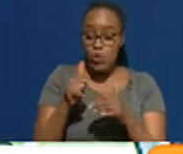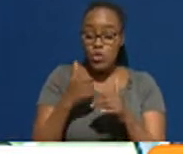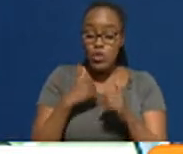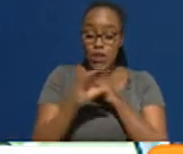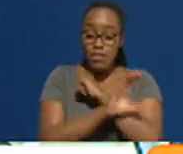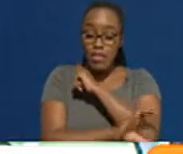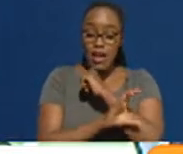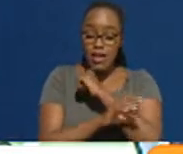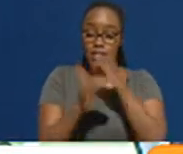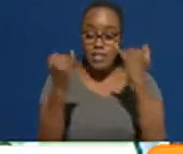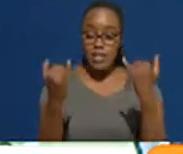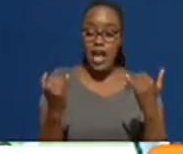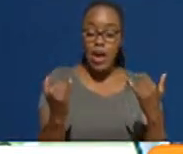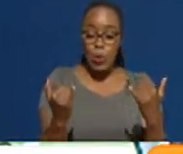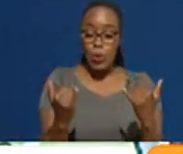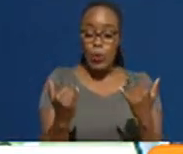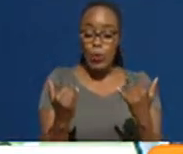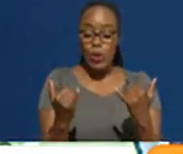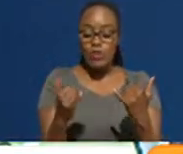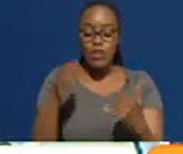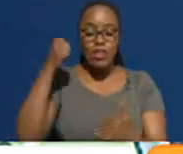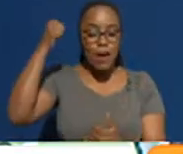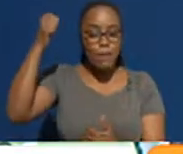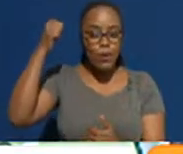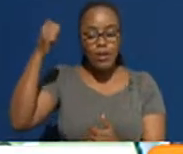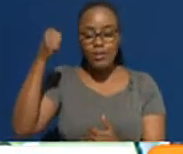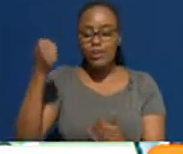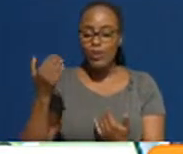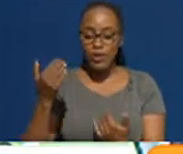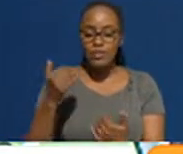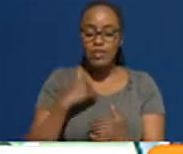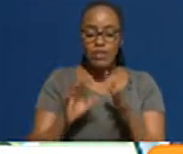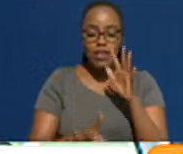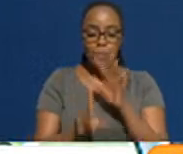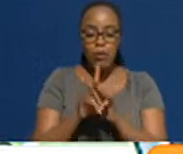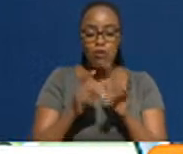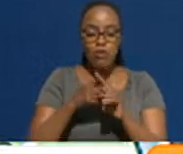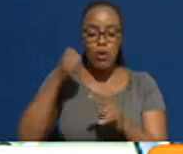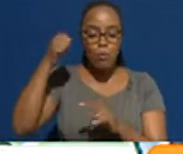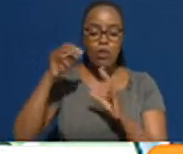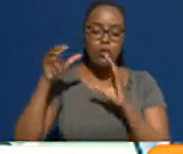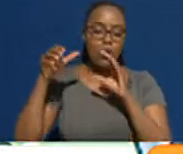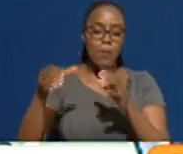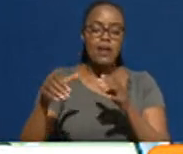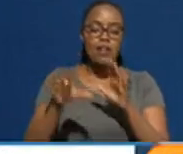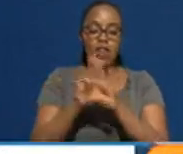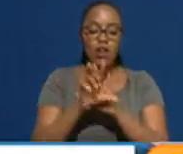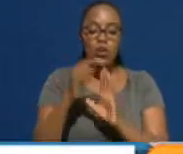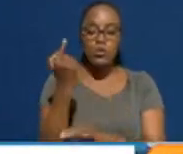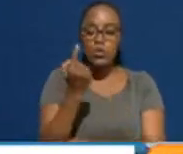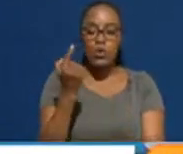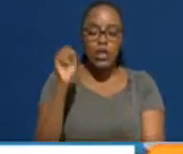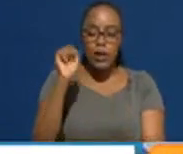the country are political and they emanate from political parties. And our laws can only